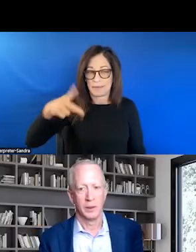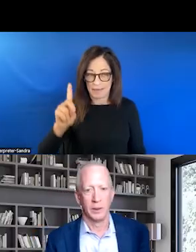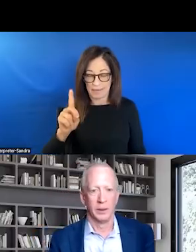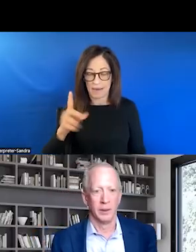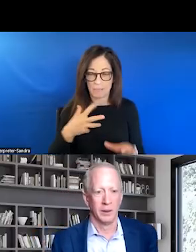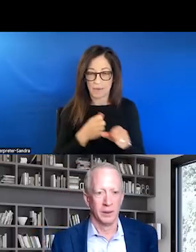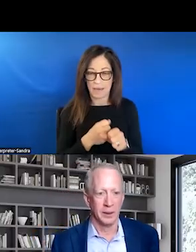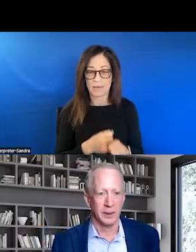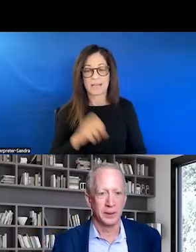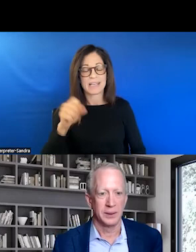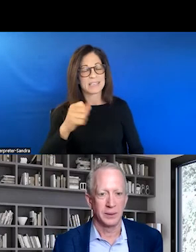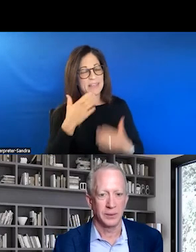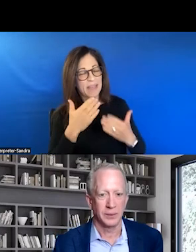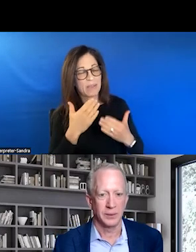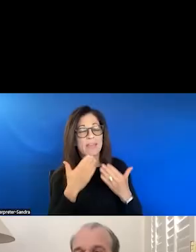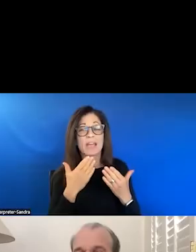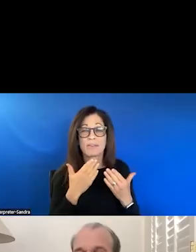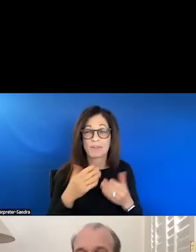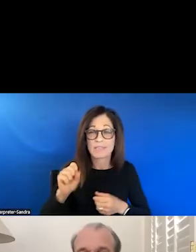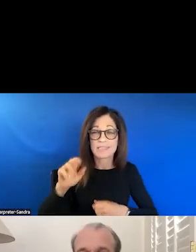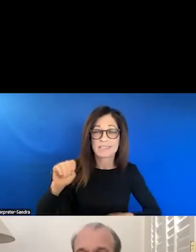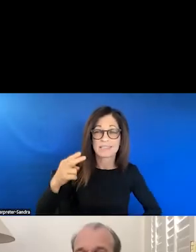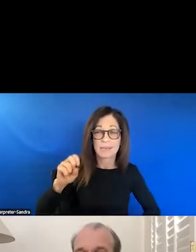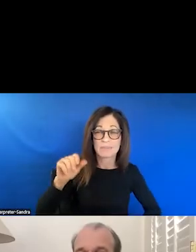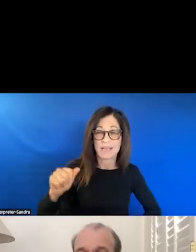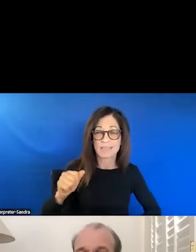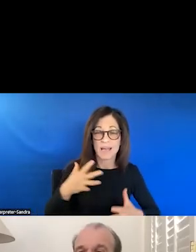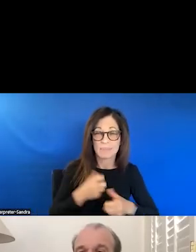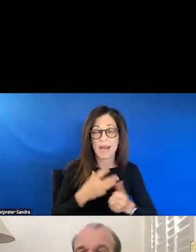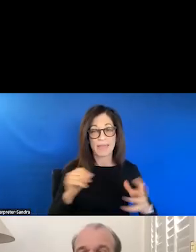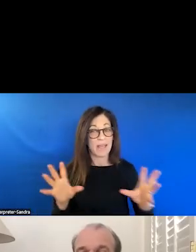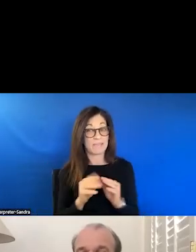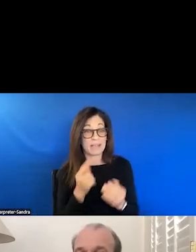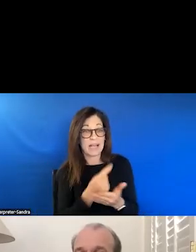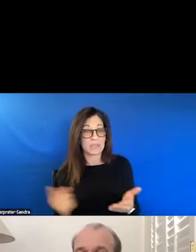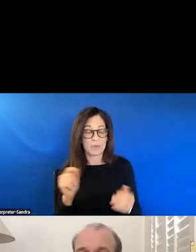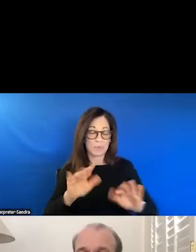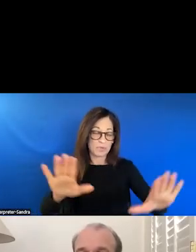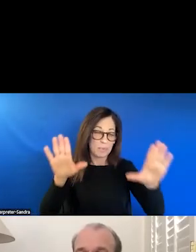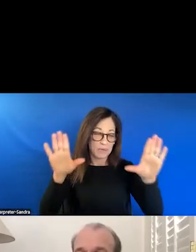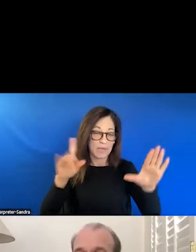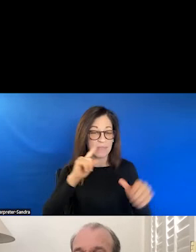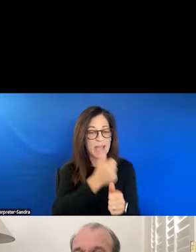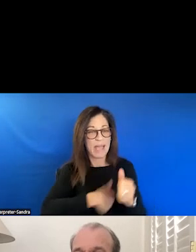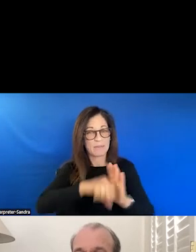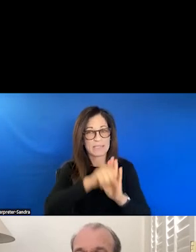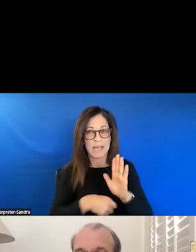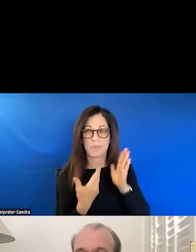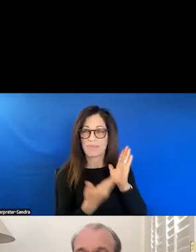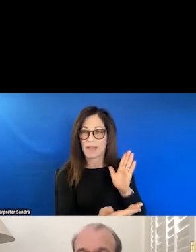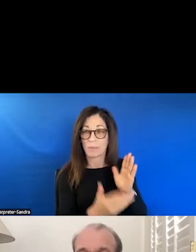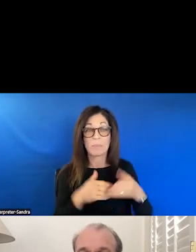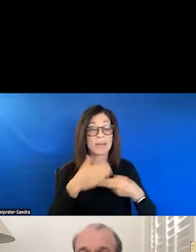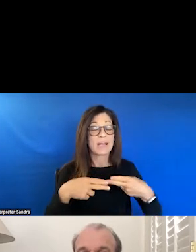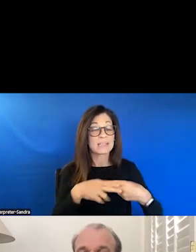to Samhsa for its leadership. The 988 convening last week was tremendous. I think every state was represented. Next slide,